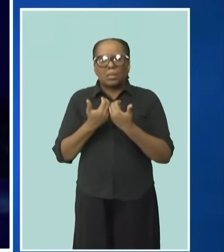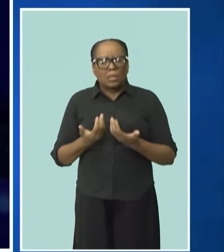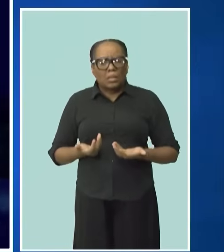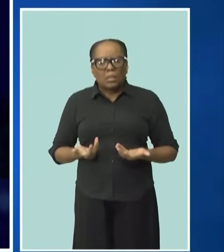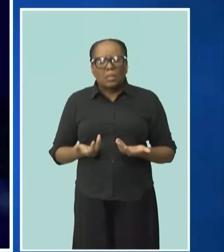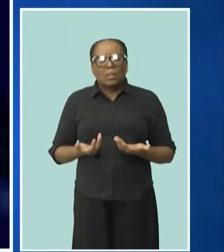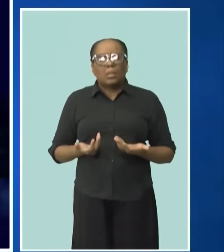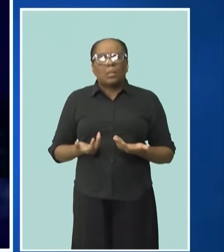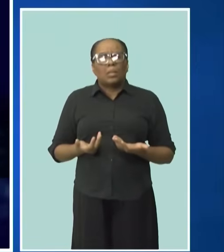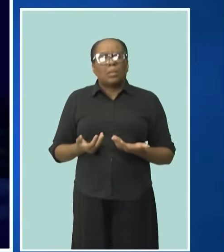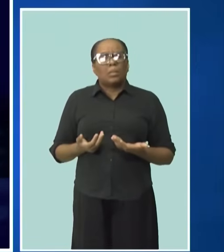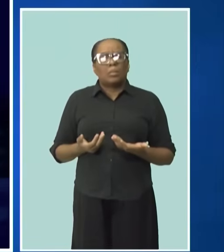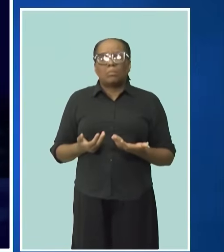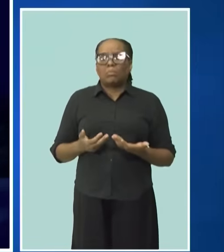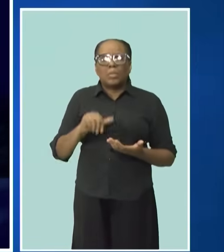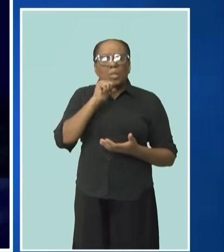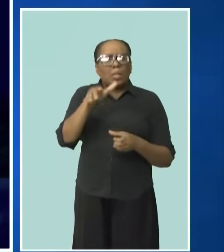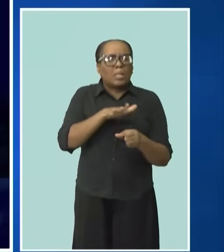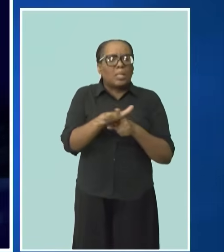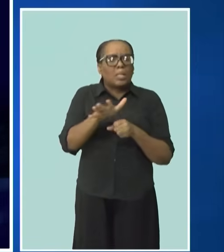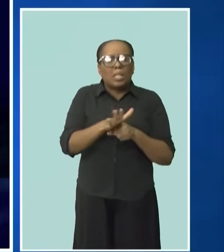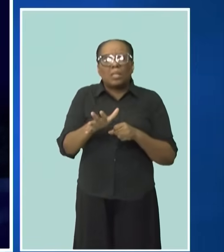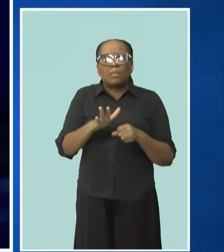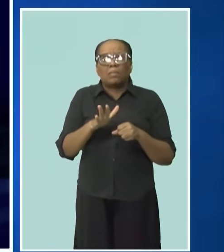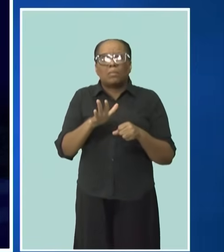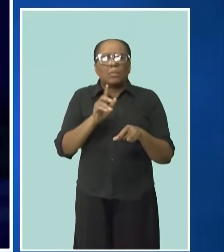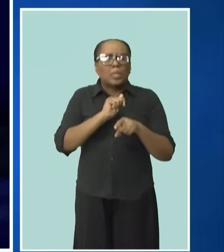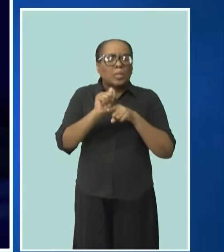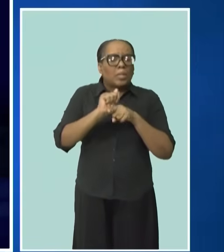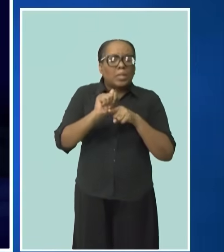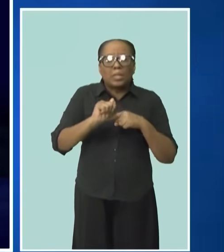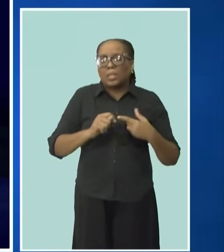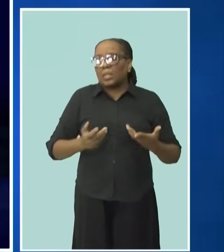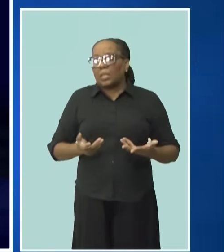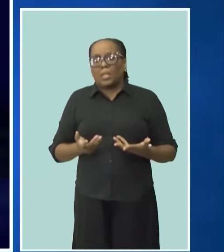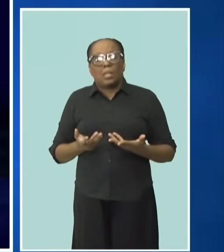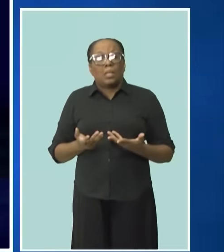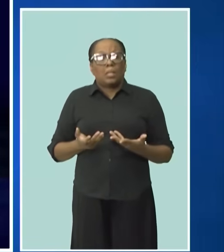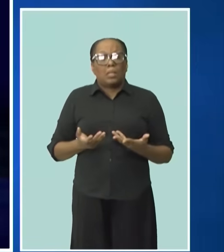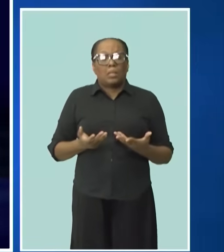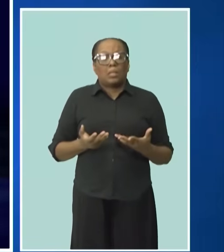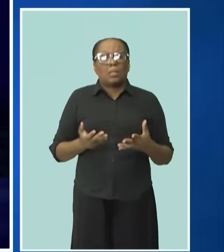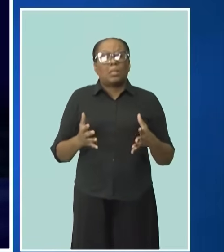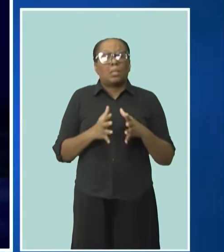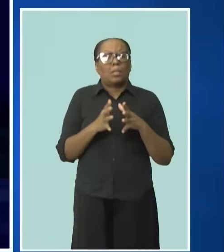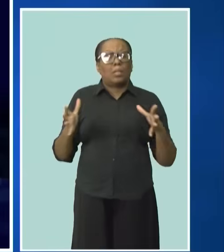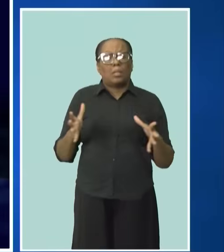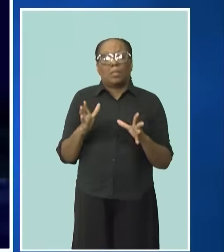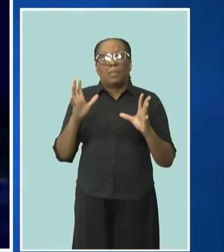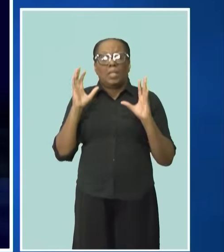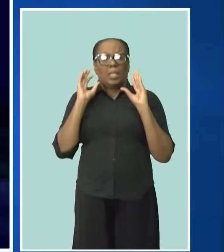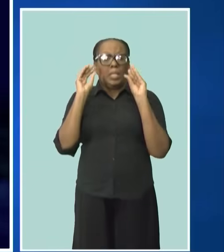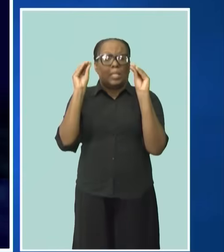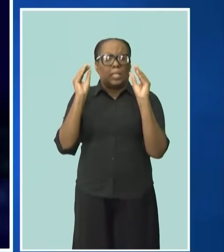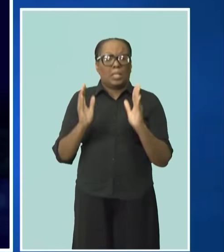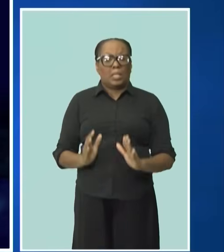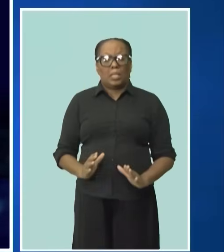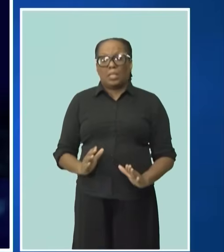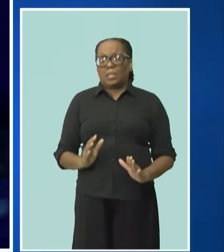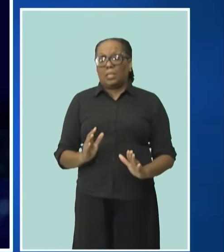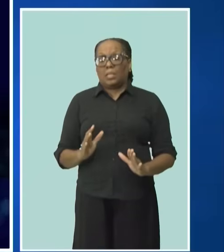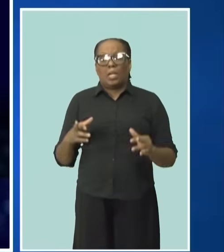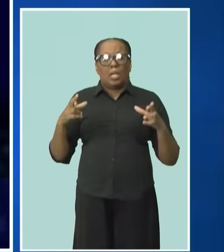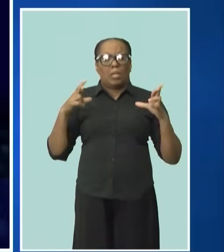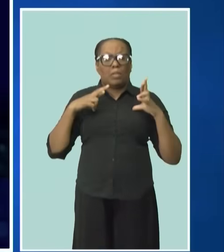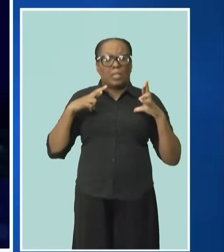for training. We have workforce challenges where a number of our educators in nursing are retiring. This is throughout